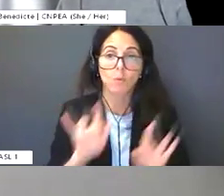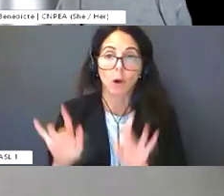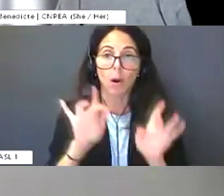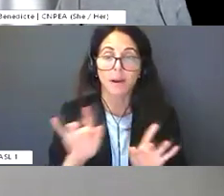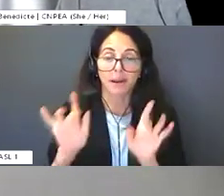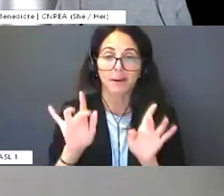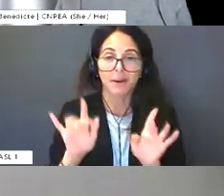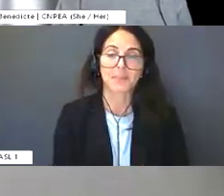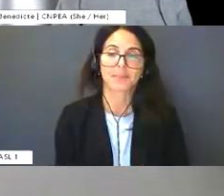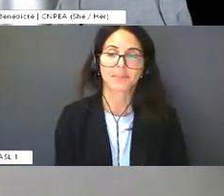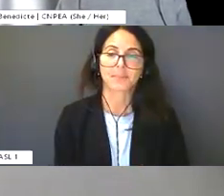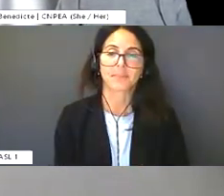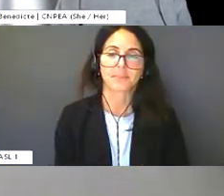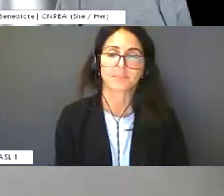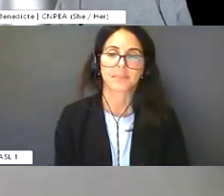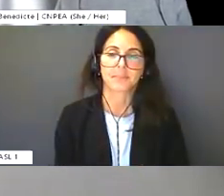get I'm